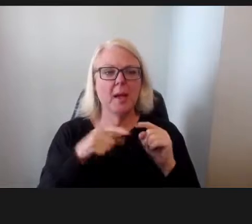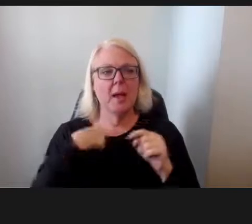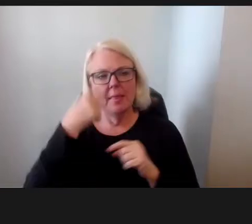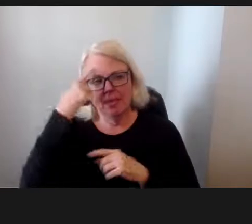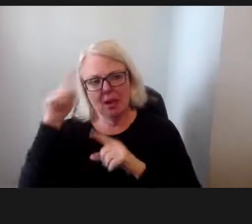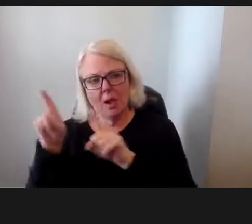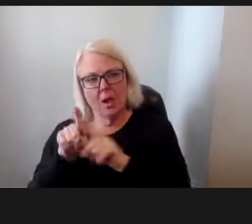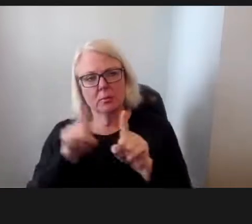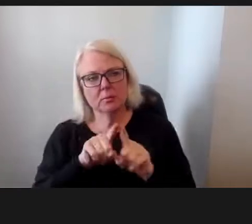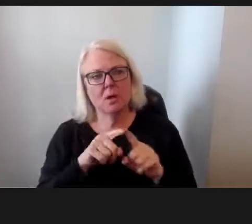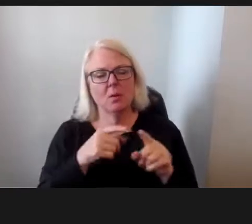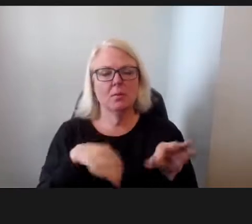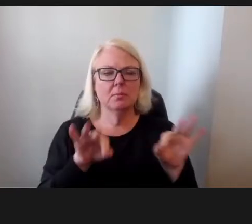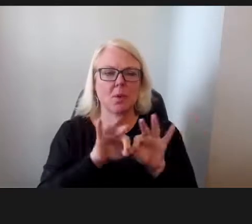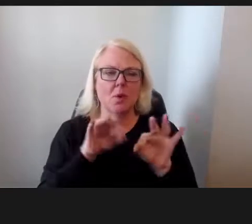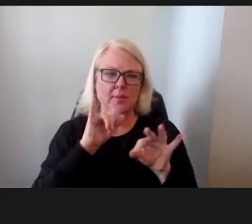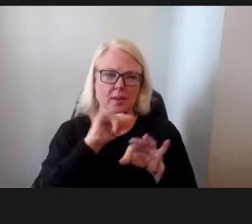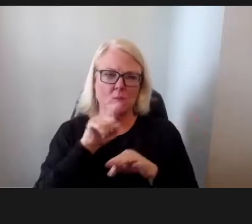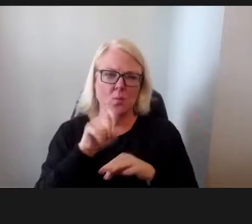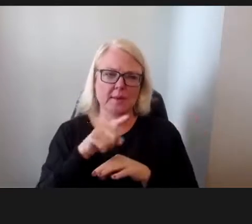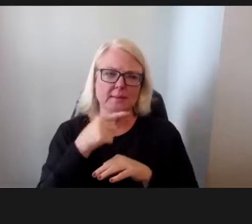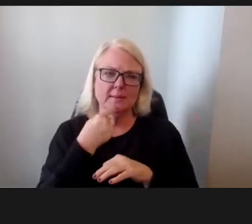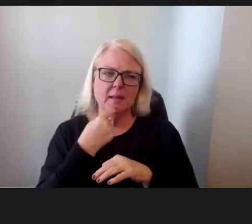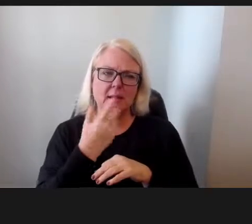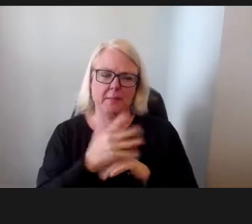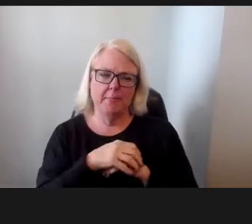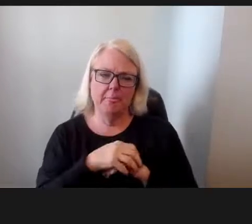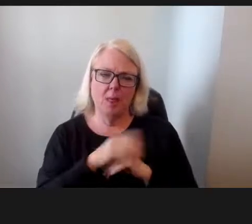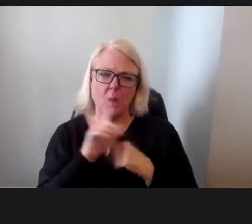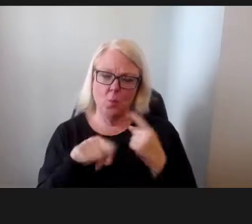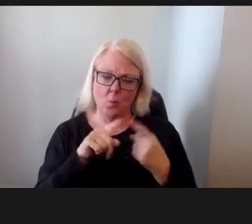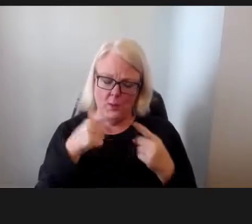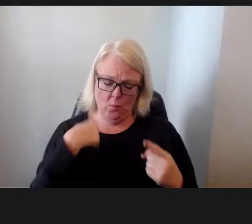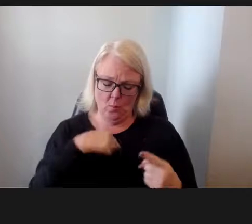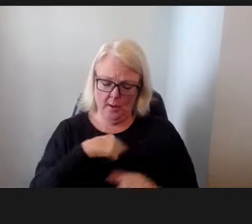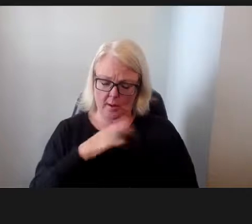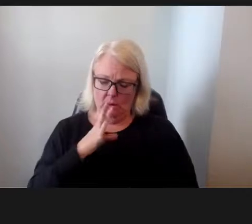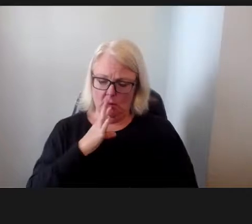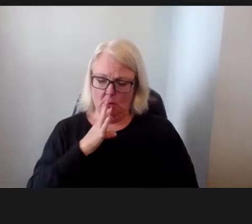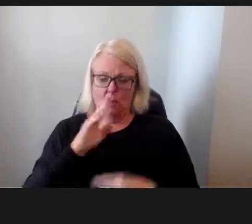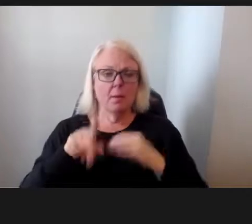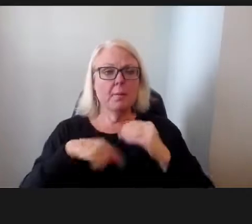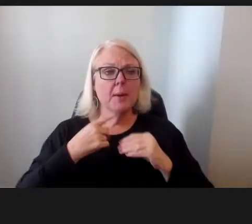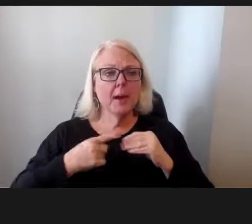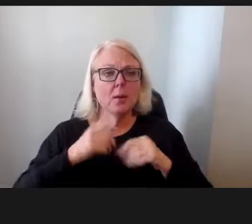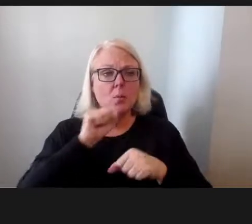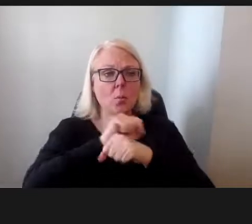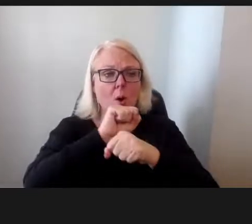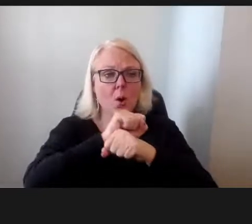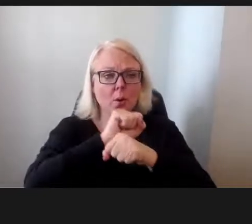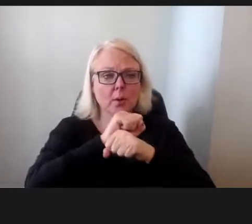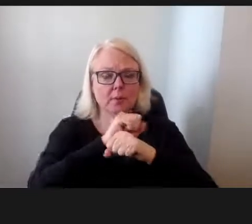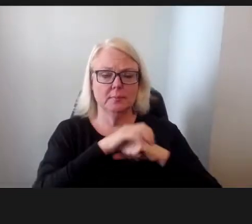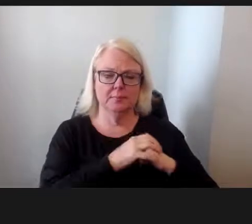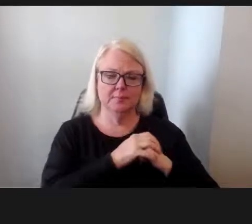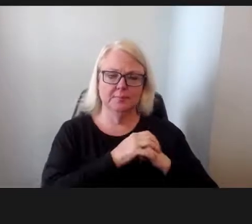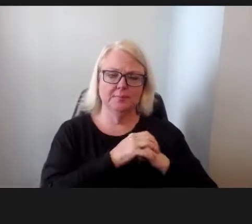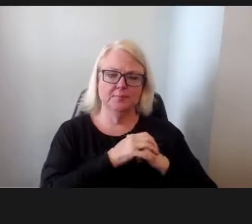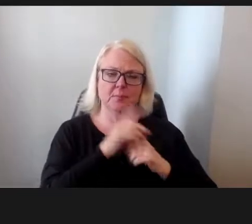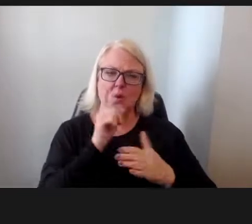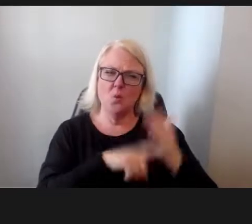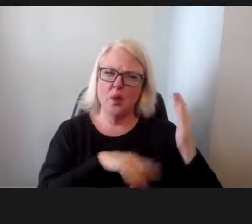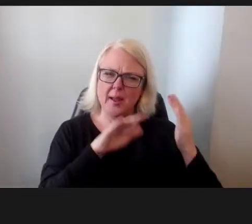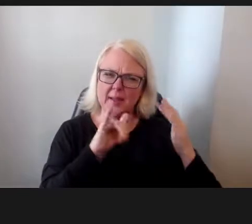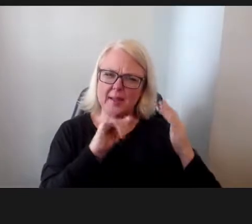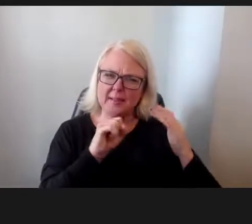also valuable with such a question to say, when we are talking about work, what is it that